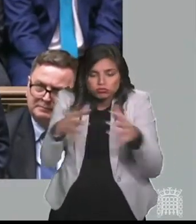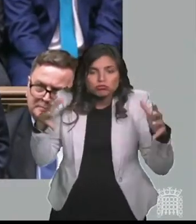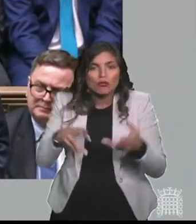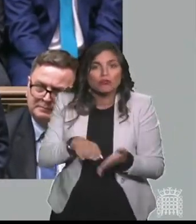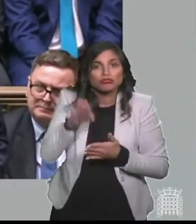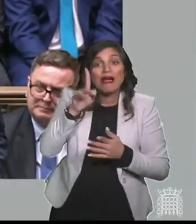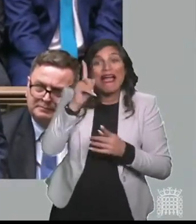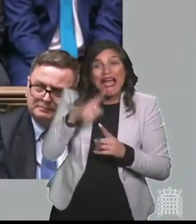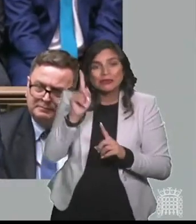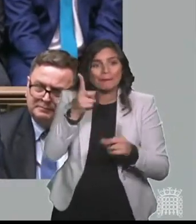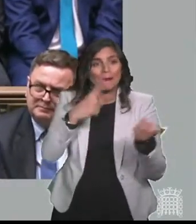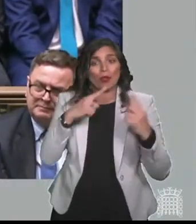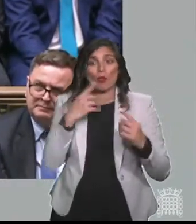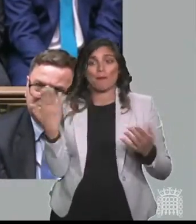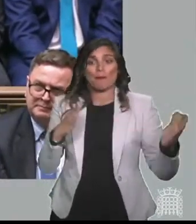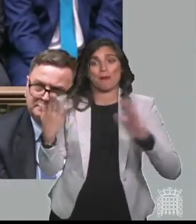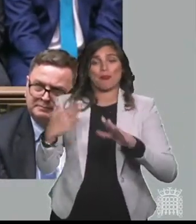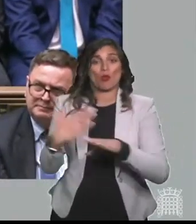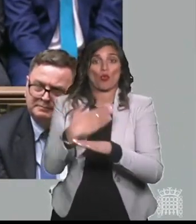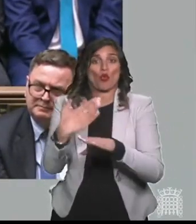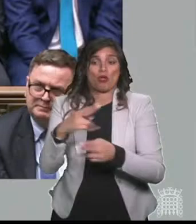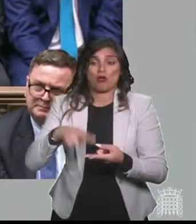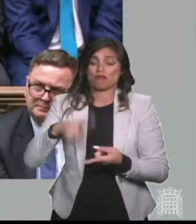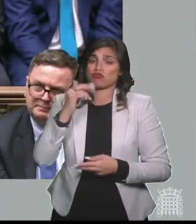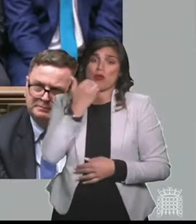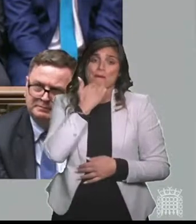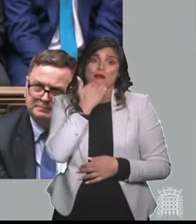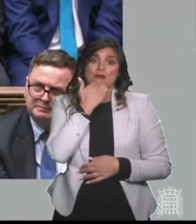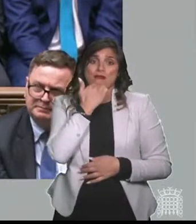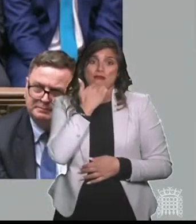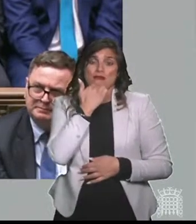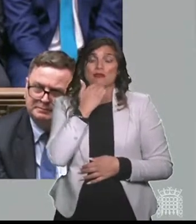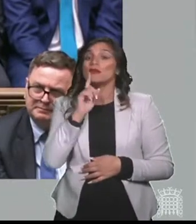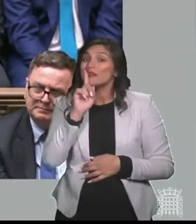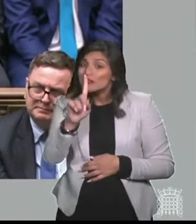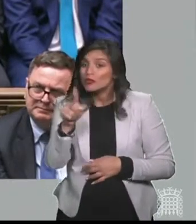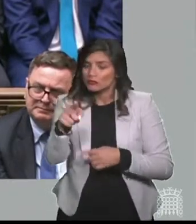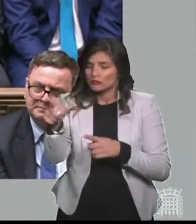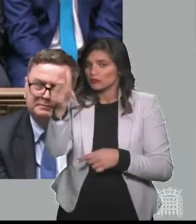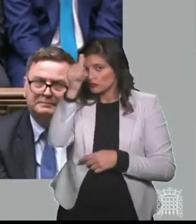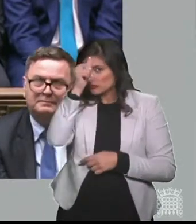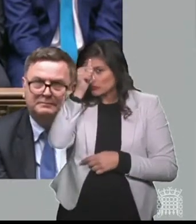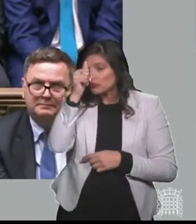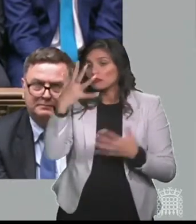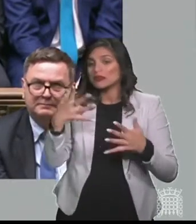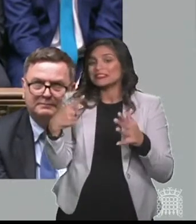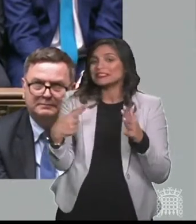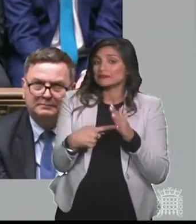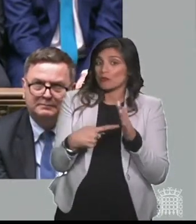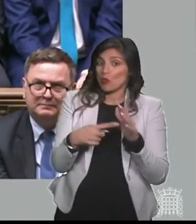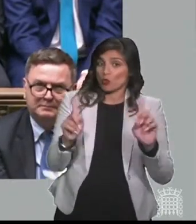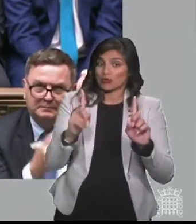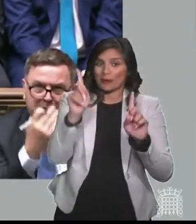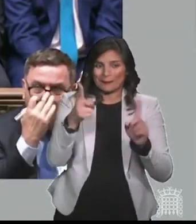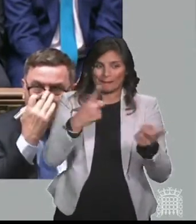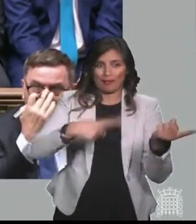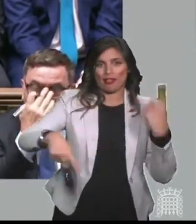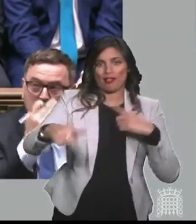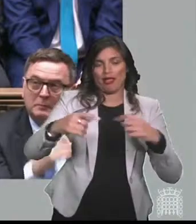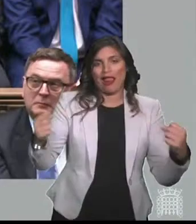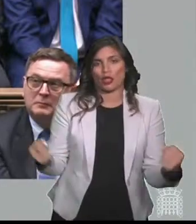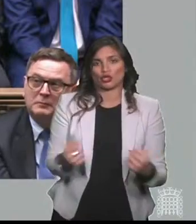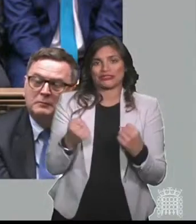know that a dynamic economy depends on the energy and enterprise of people more than any diktats